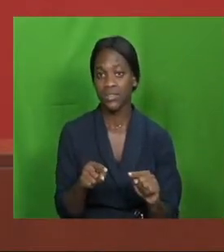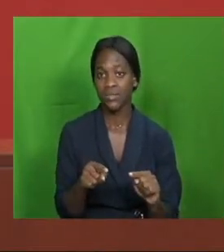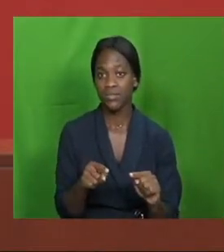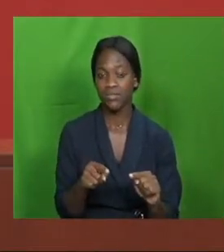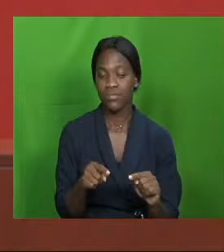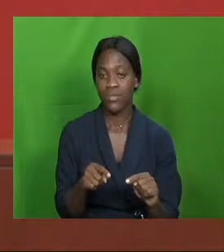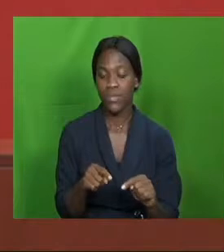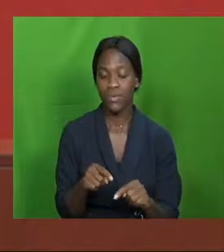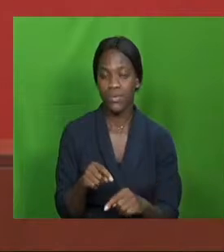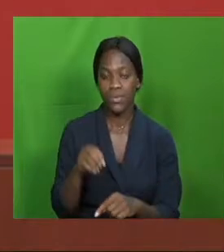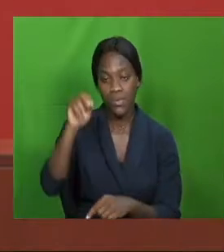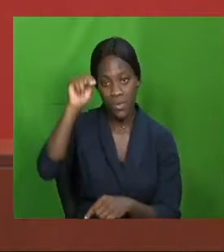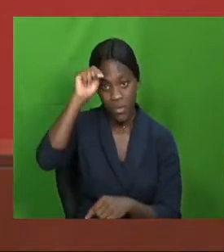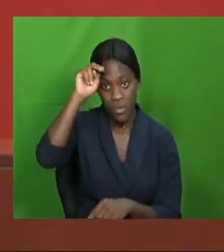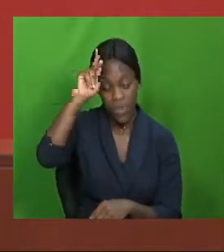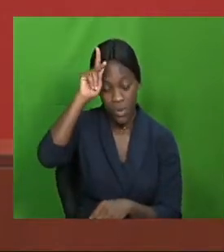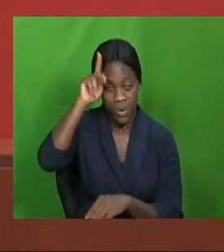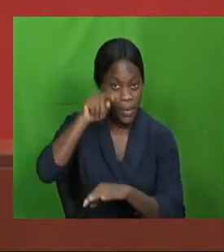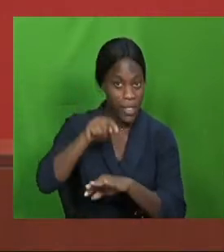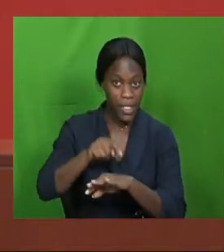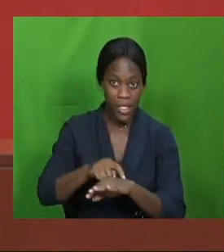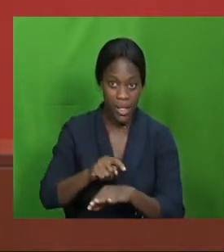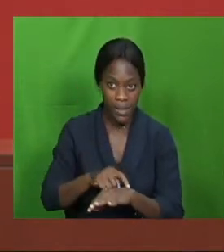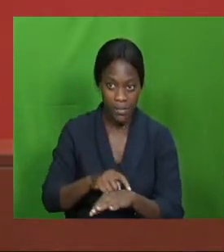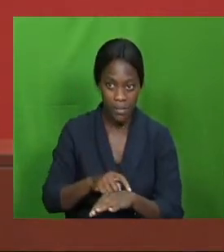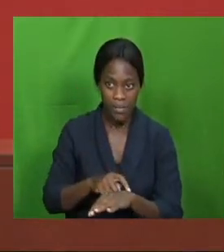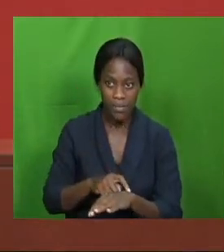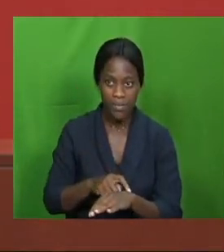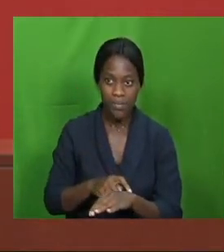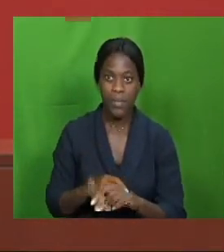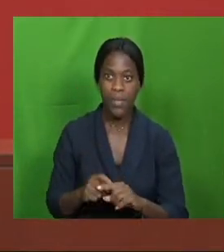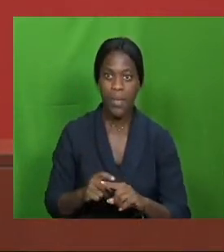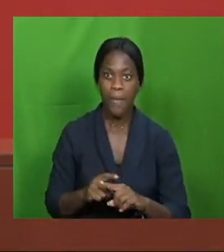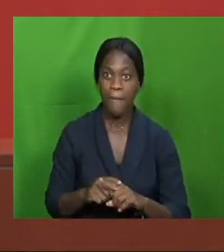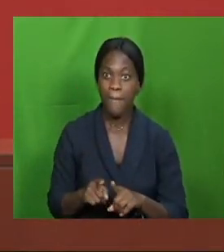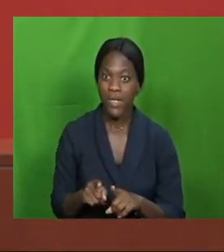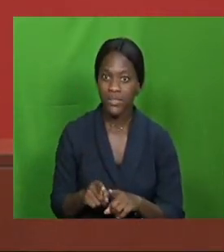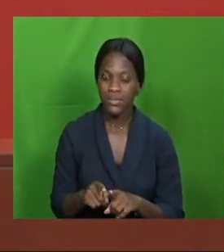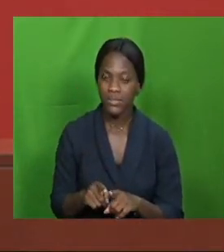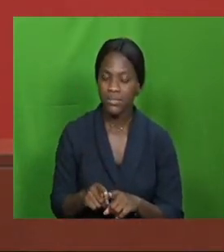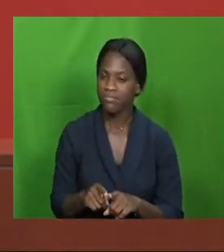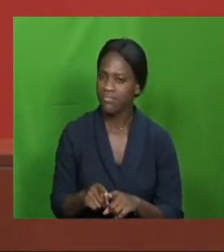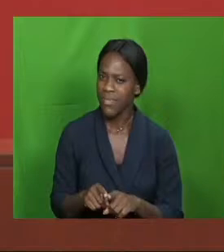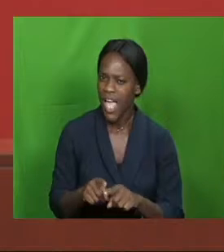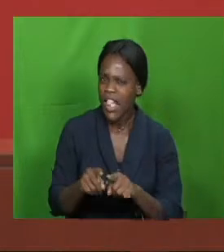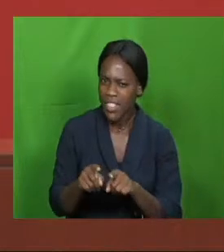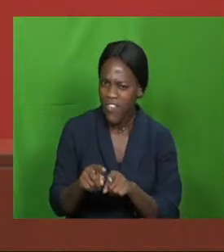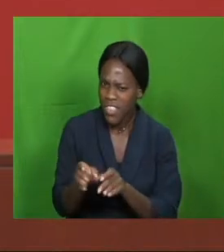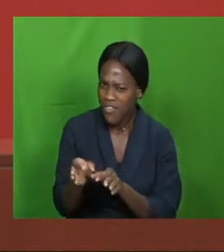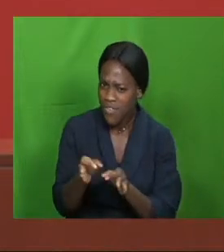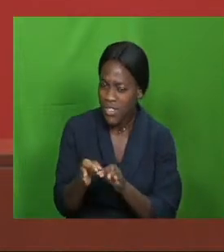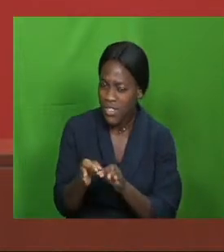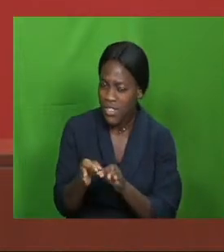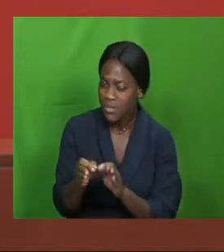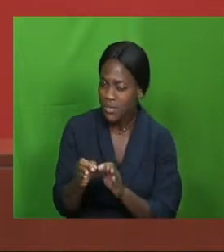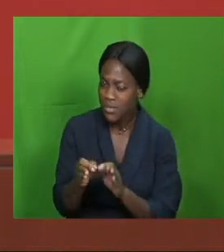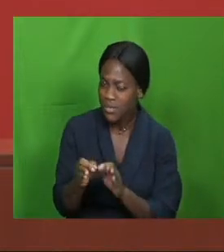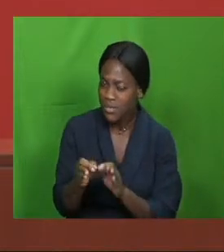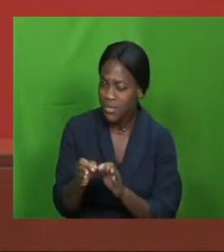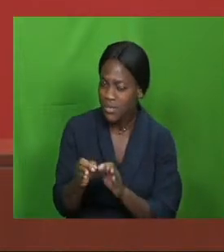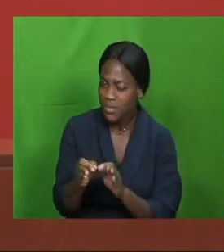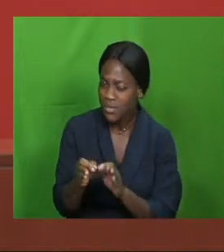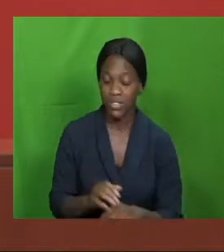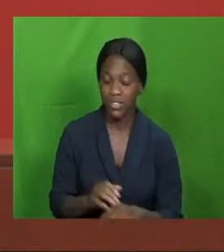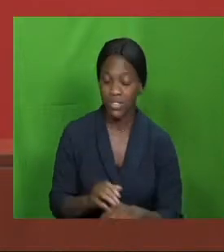Nkrumah era, but differently captured in the constitutions. And people will recall